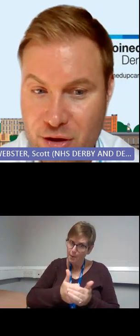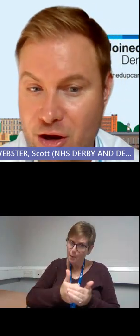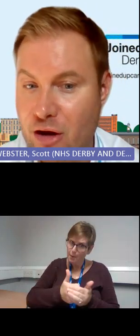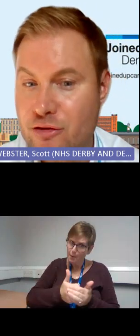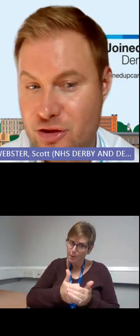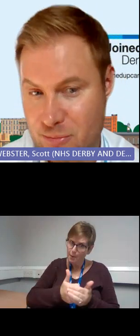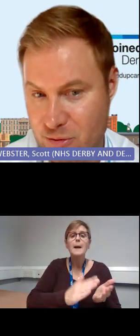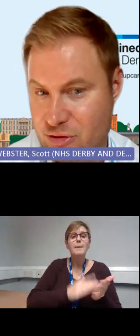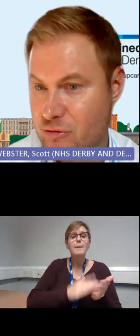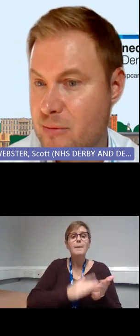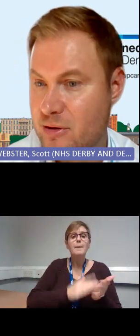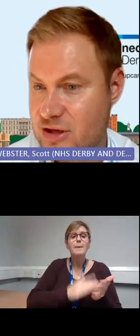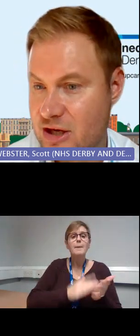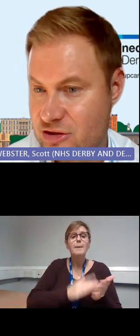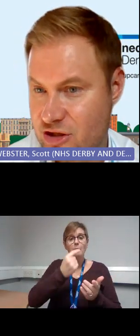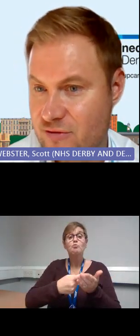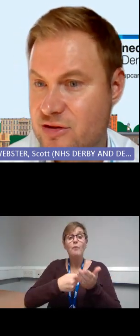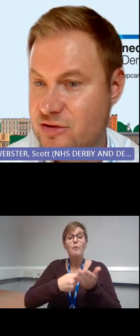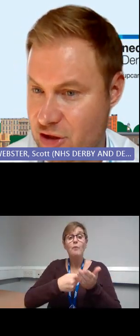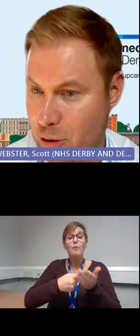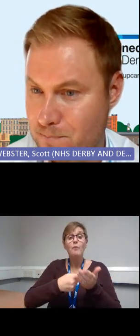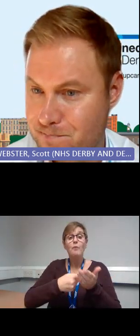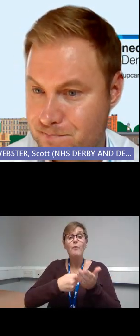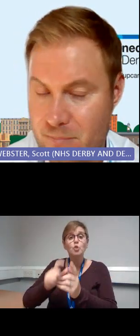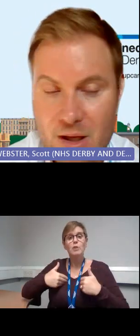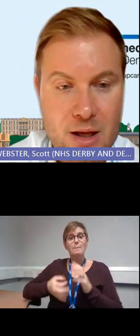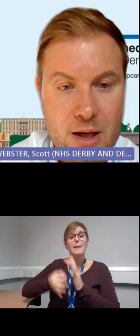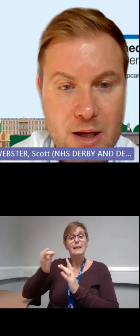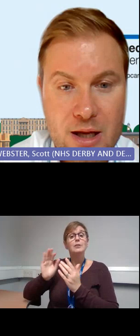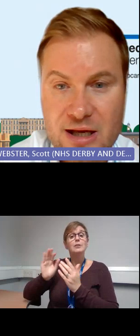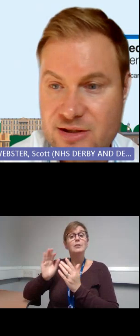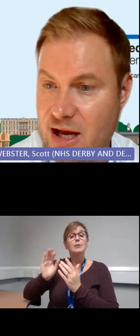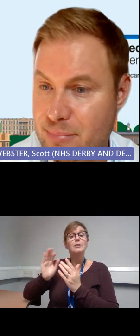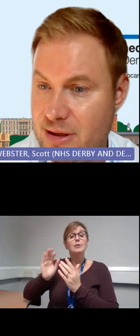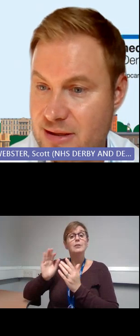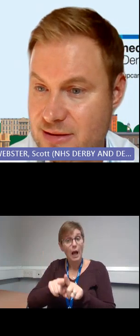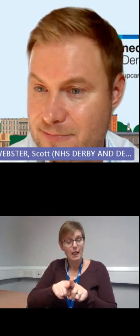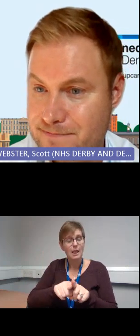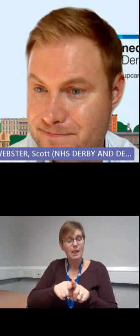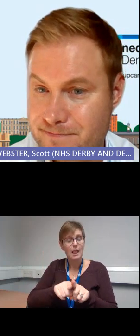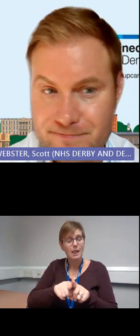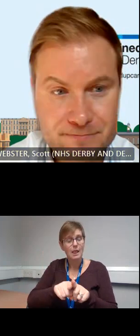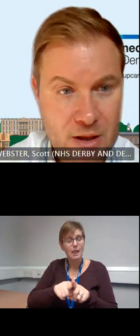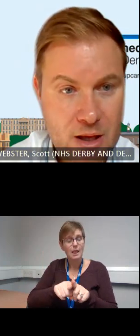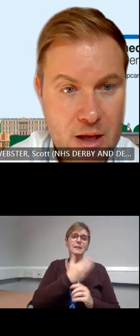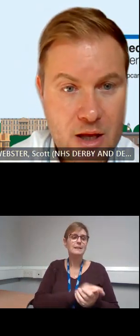be referred onto community rehabilitation services too. Next slide, please.